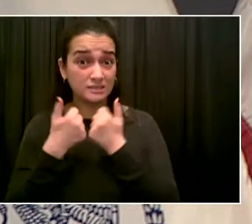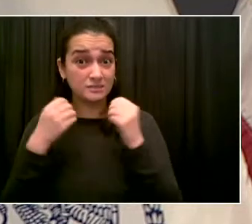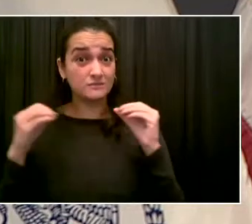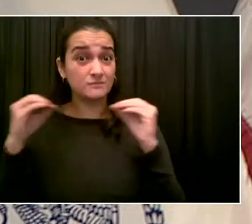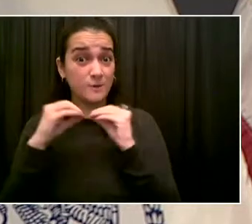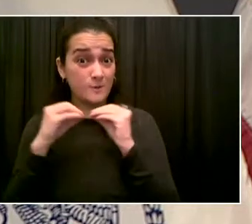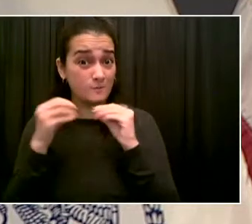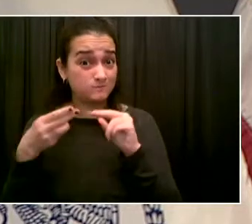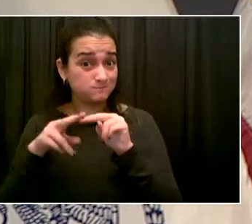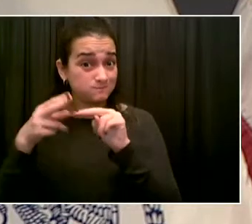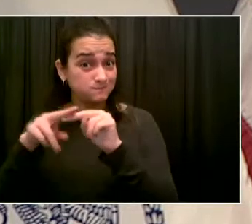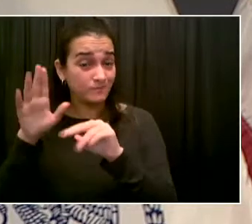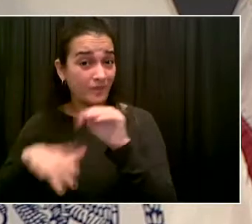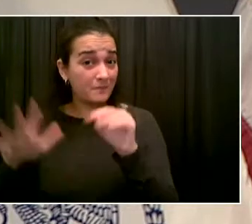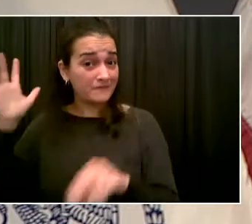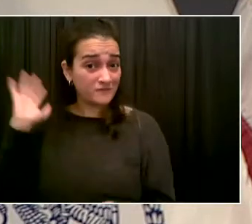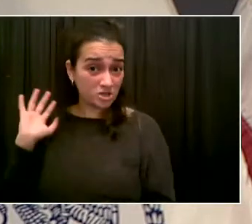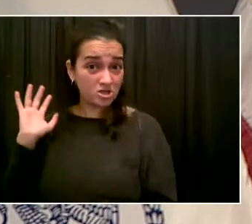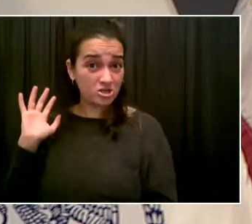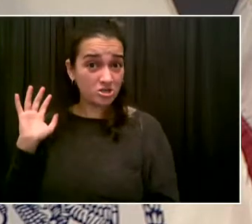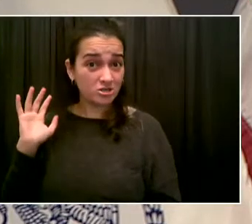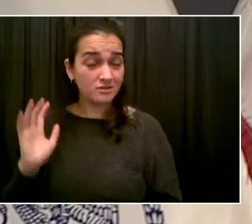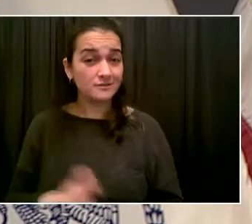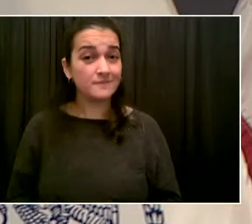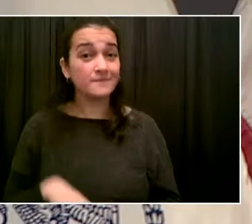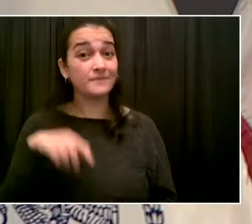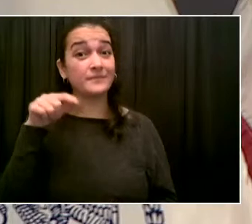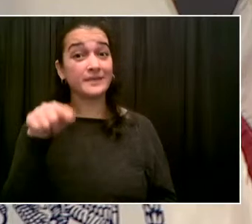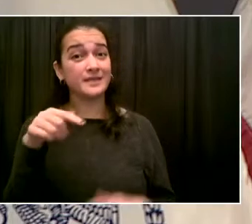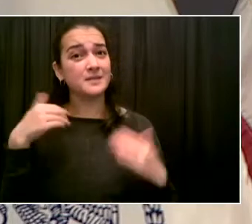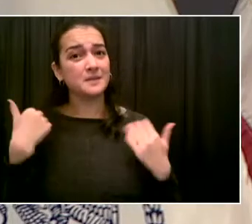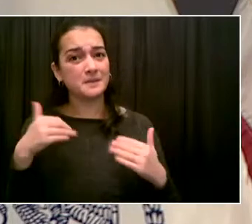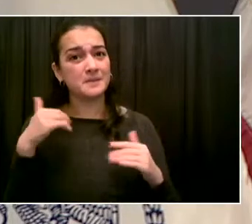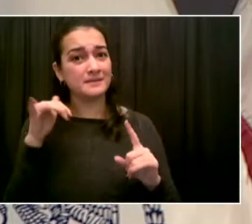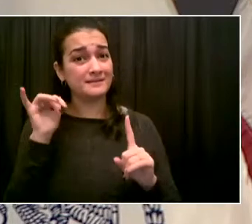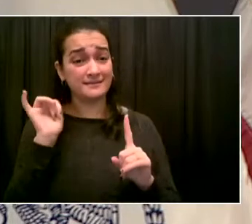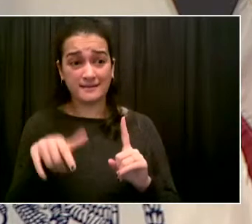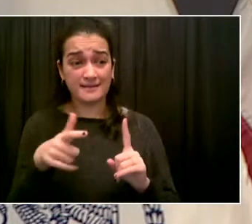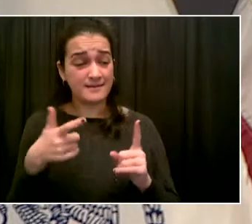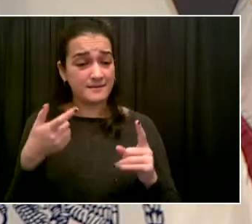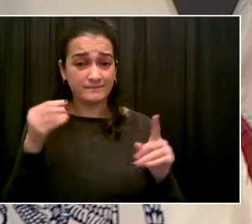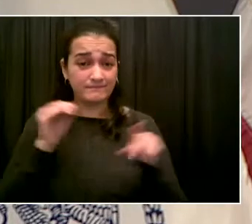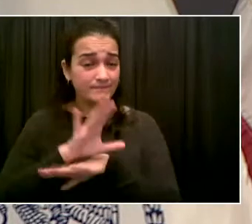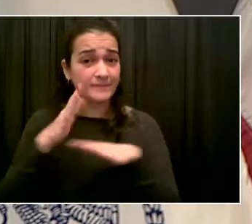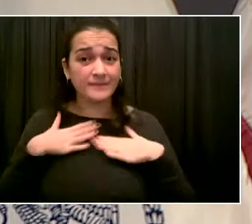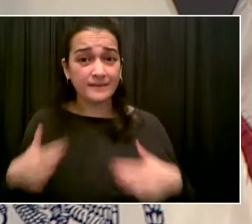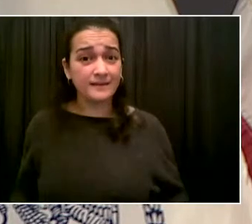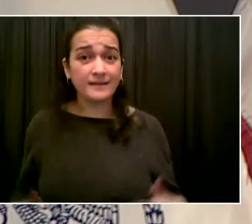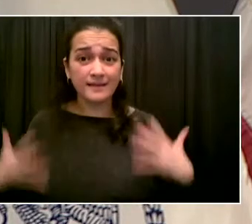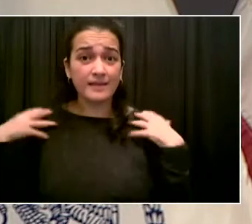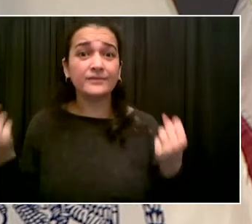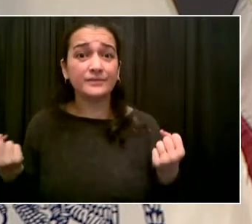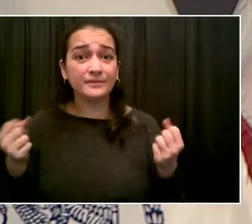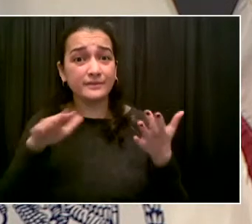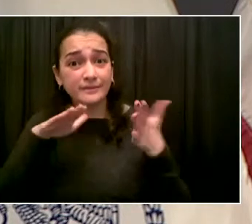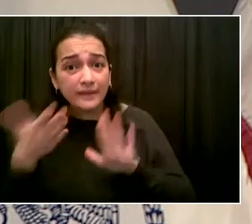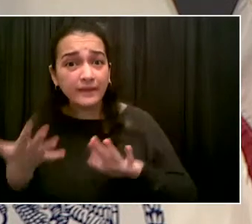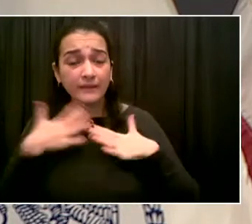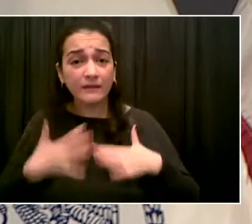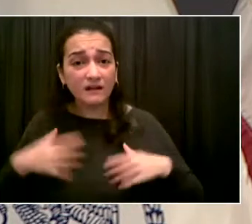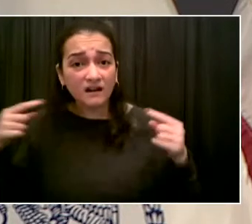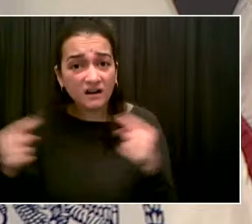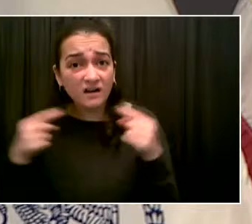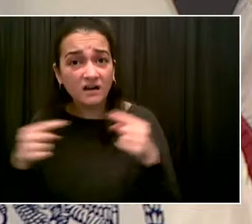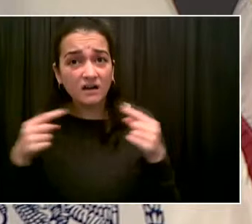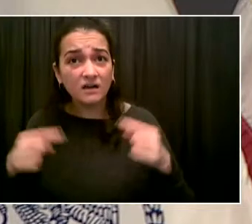crisis. Yet when I scour the health department's website, I see that the agency hasn't analyzed pedestrian deaths since 2014, and even the agency's review